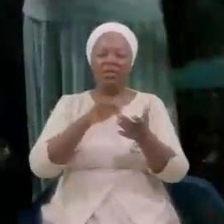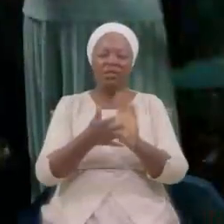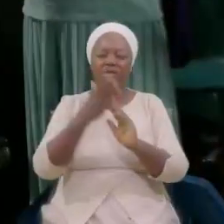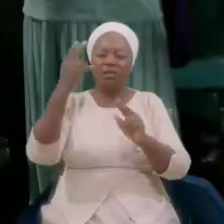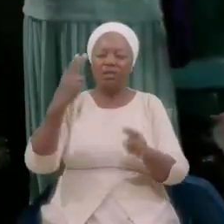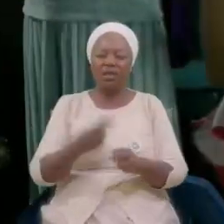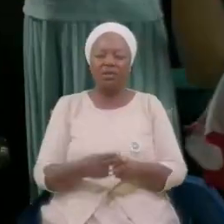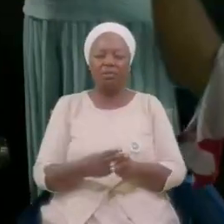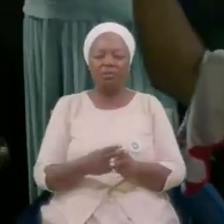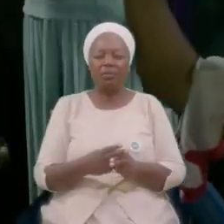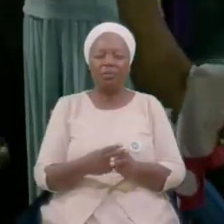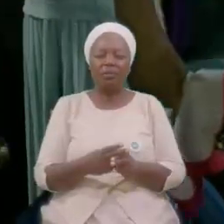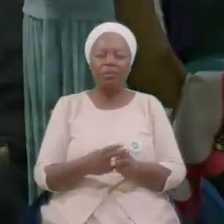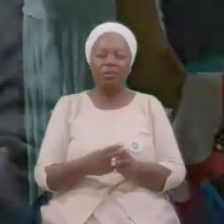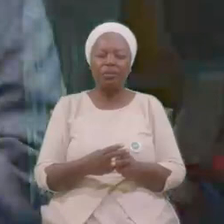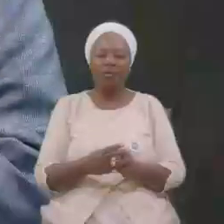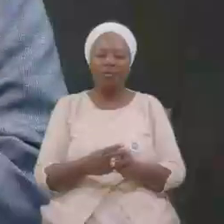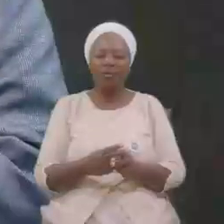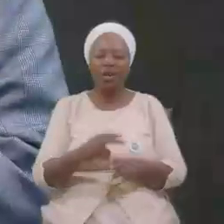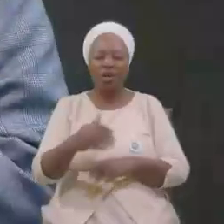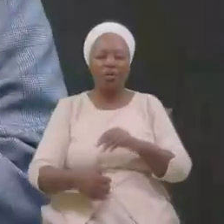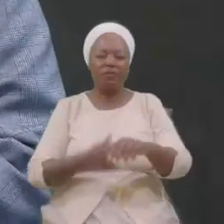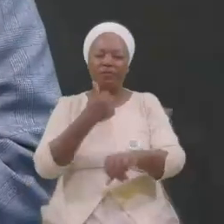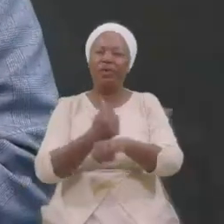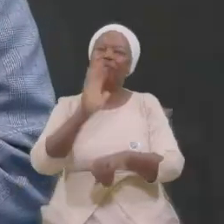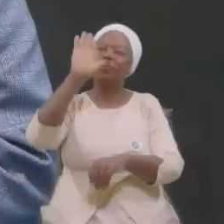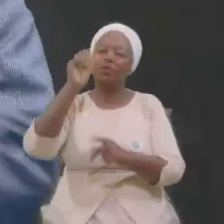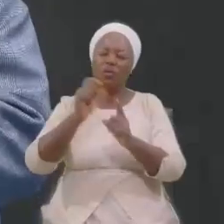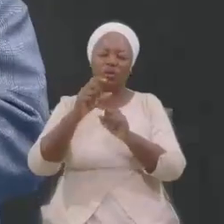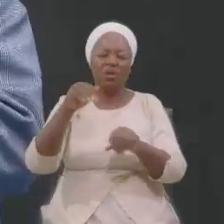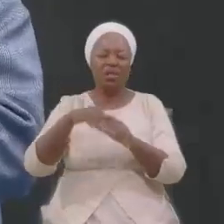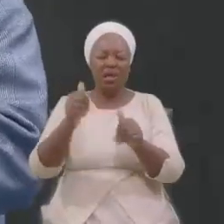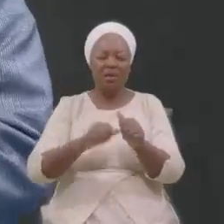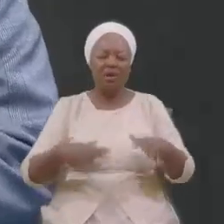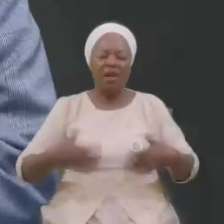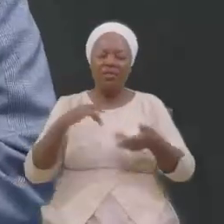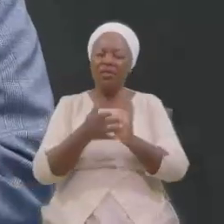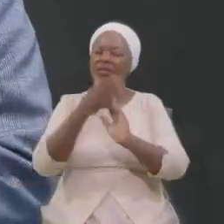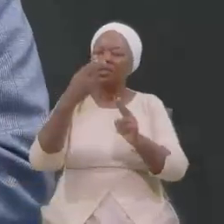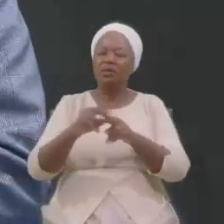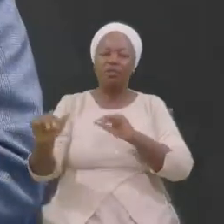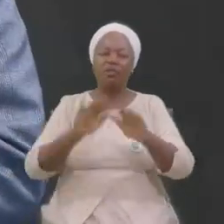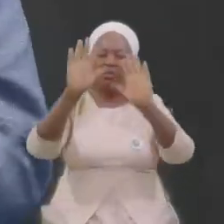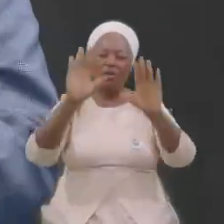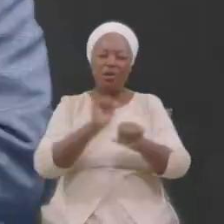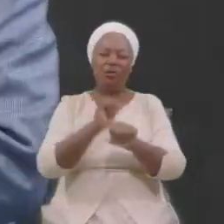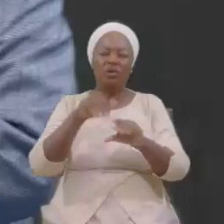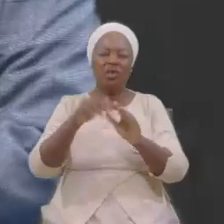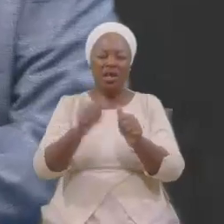name. Confirm your word in every life. Do miracles in every life.